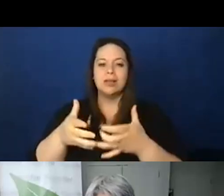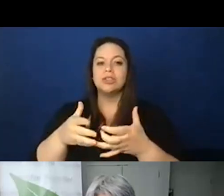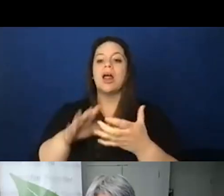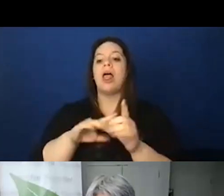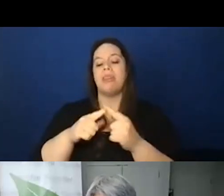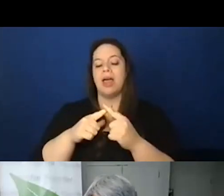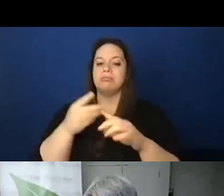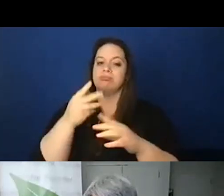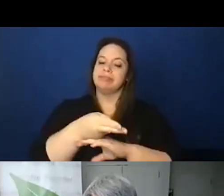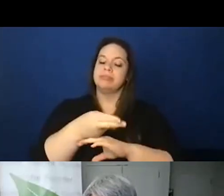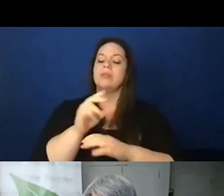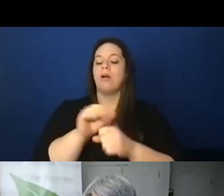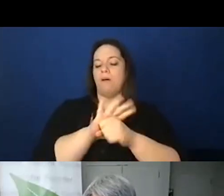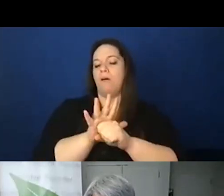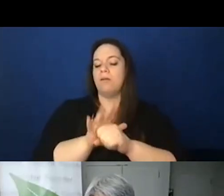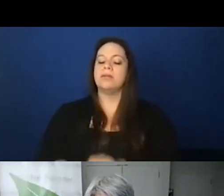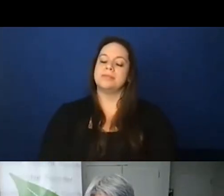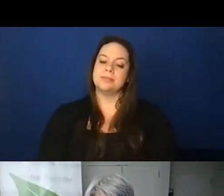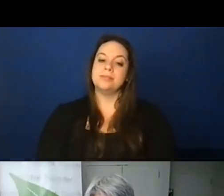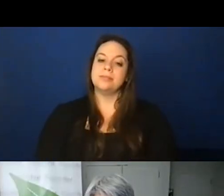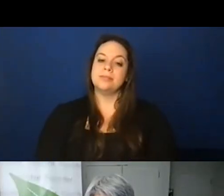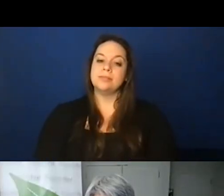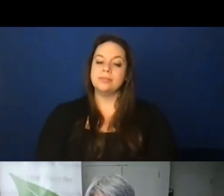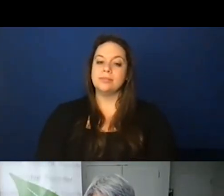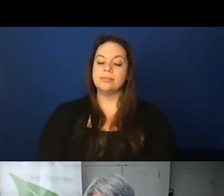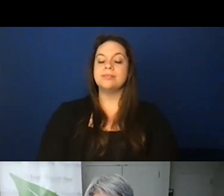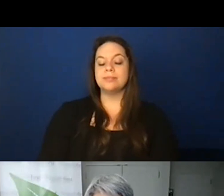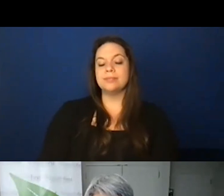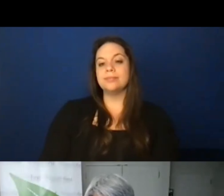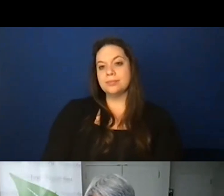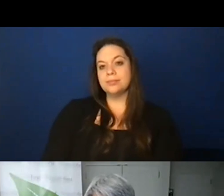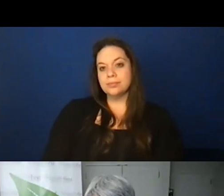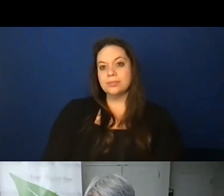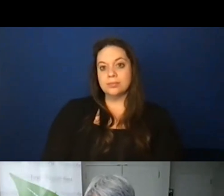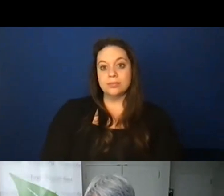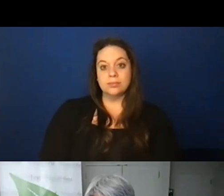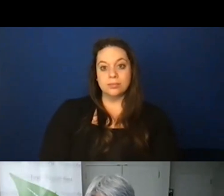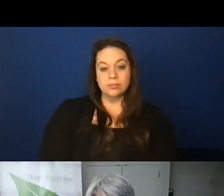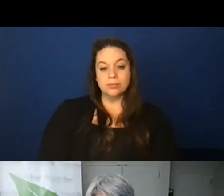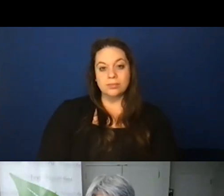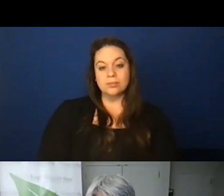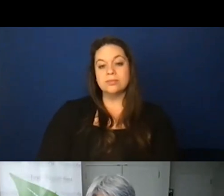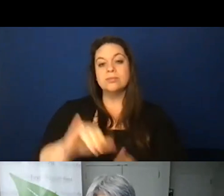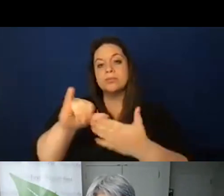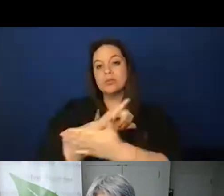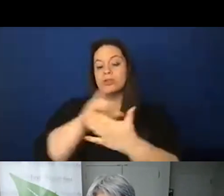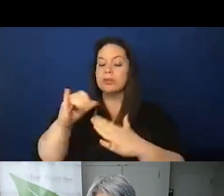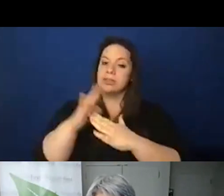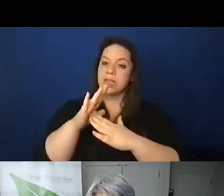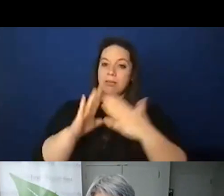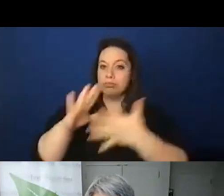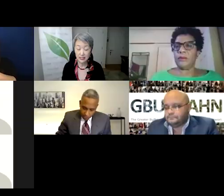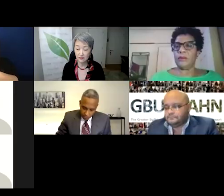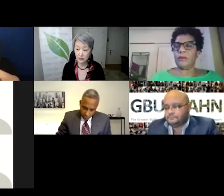war against COVID. As such, New York has made it a top priority within this vaccination effort to